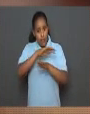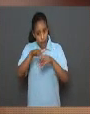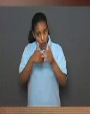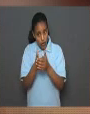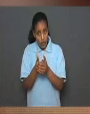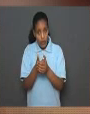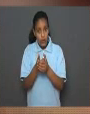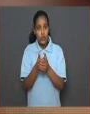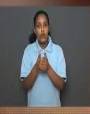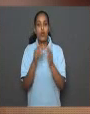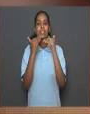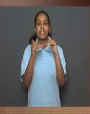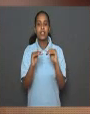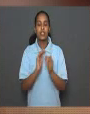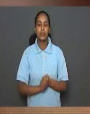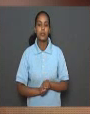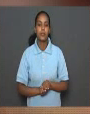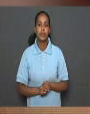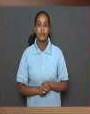involve concentrations.